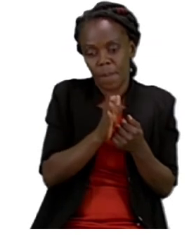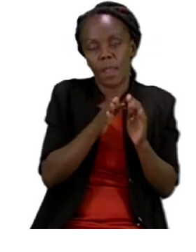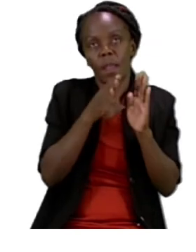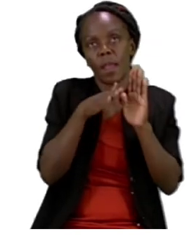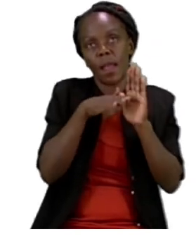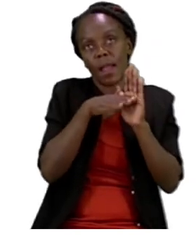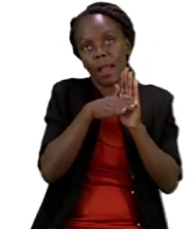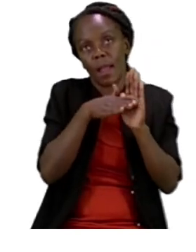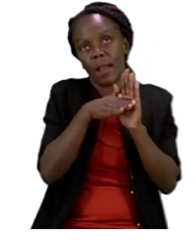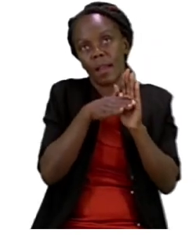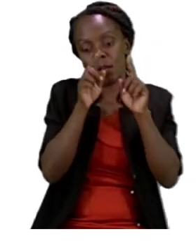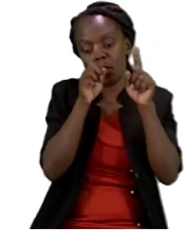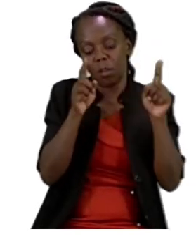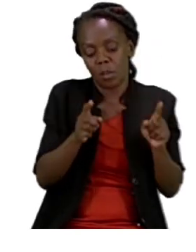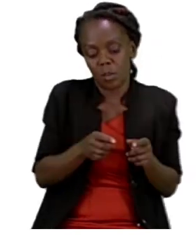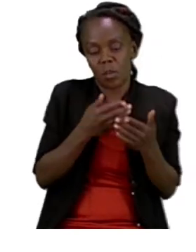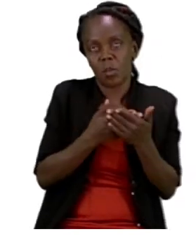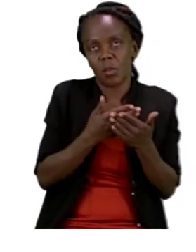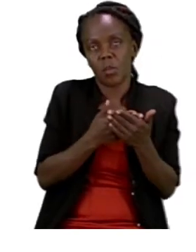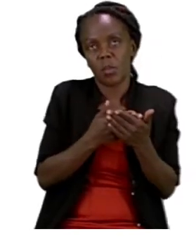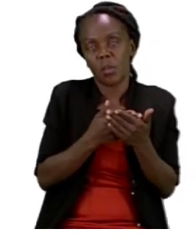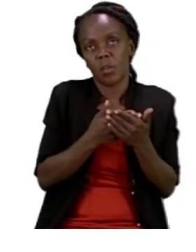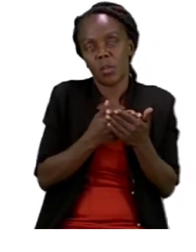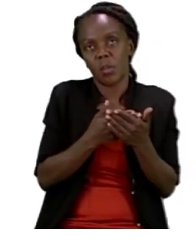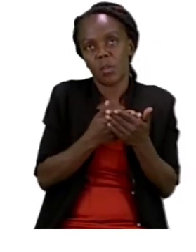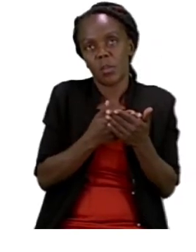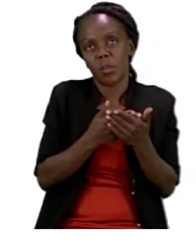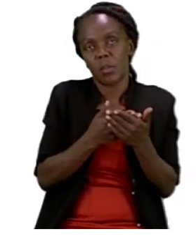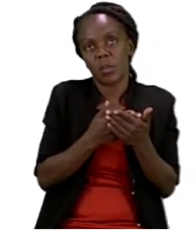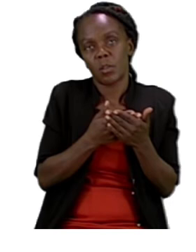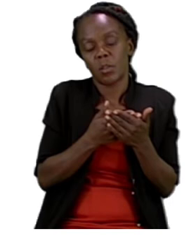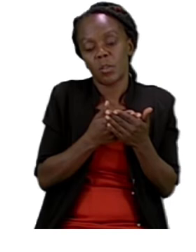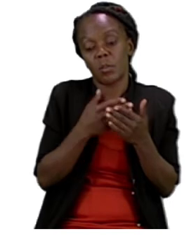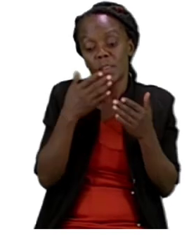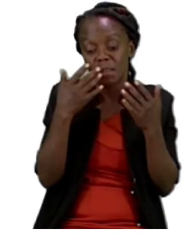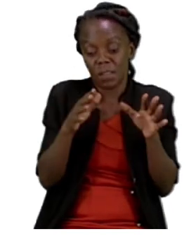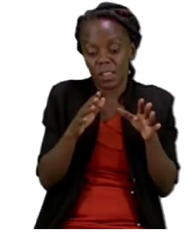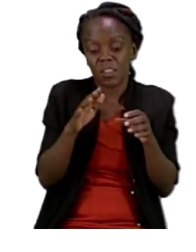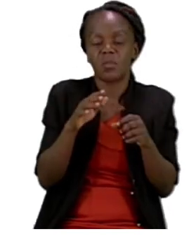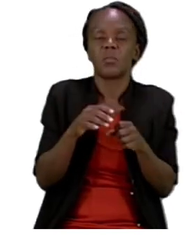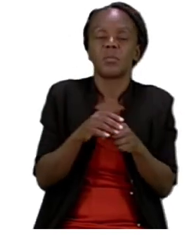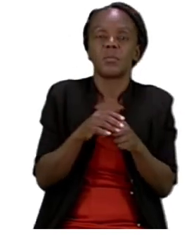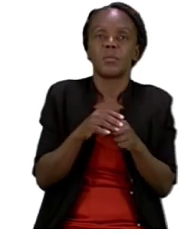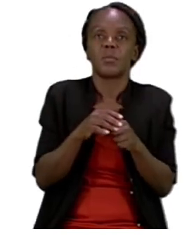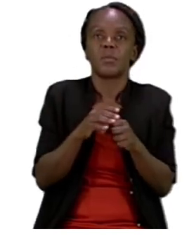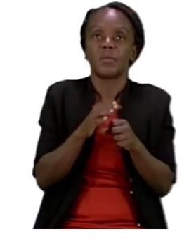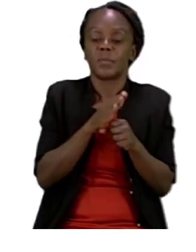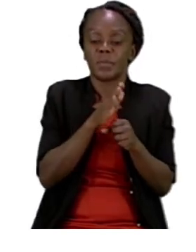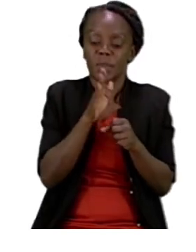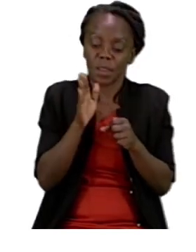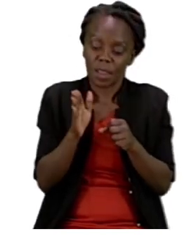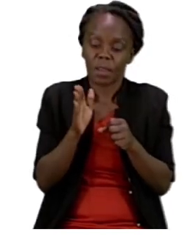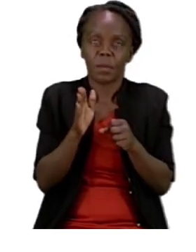job to fill in and complete the rest of the picture. So you and I are going to try and do